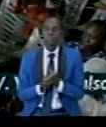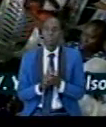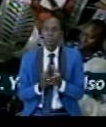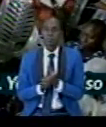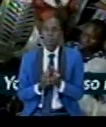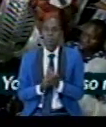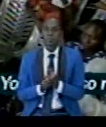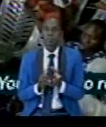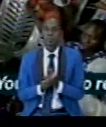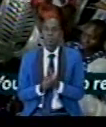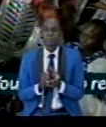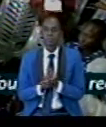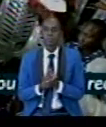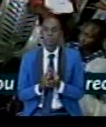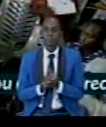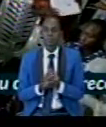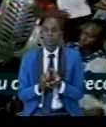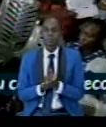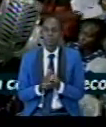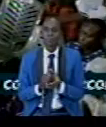From